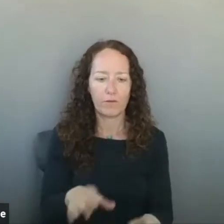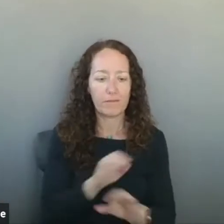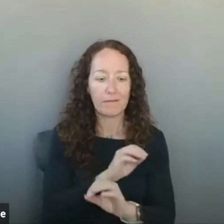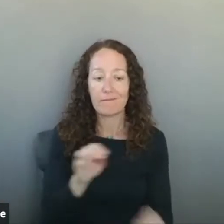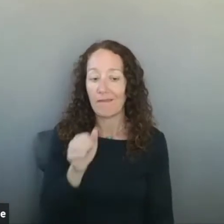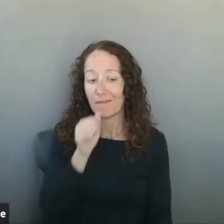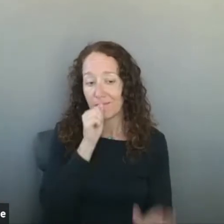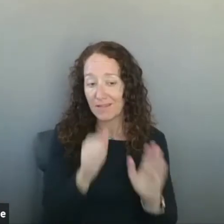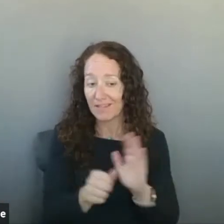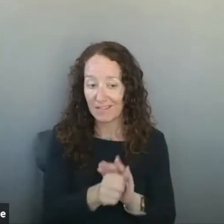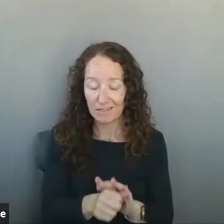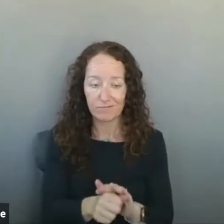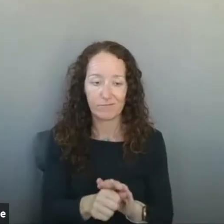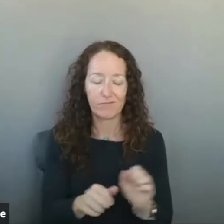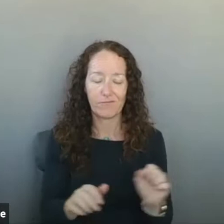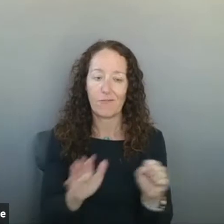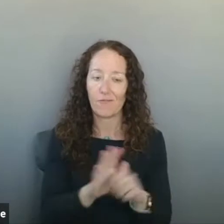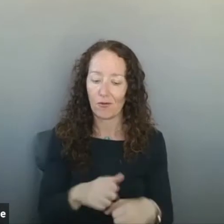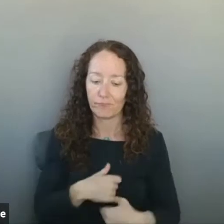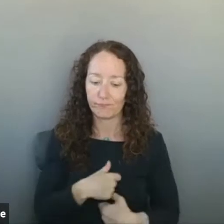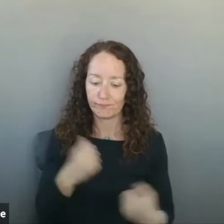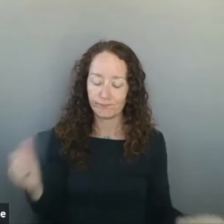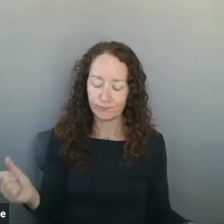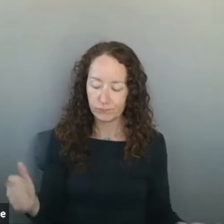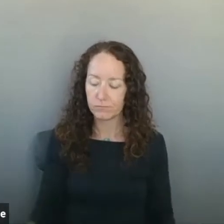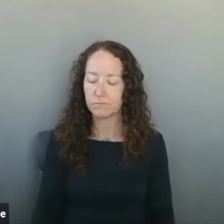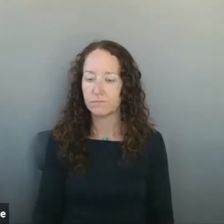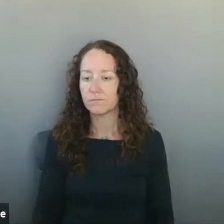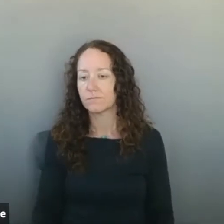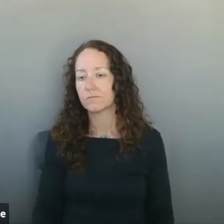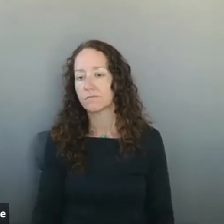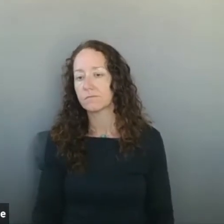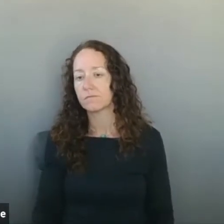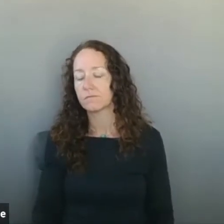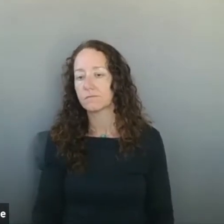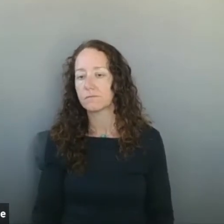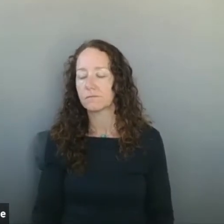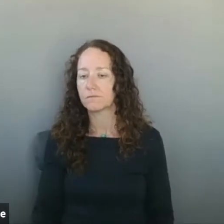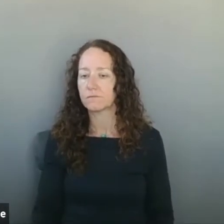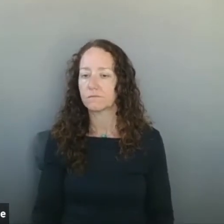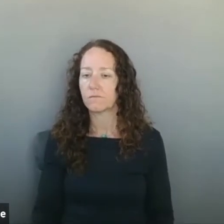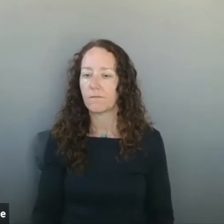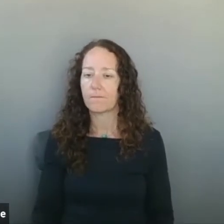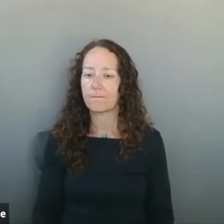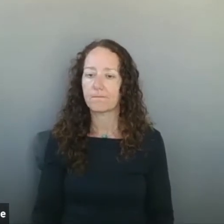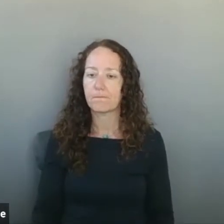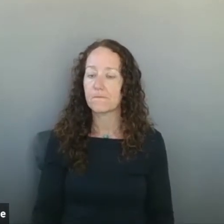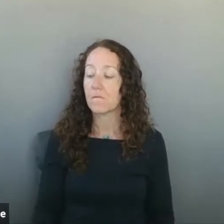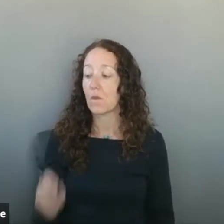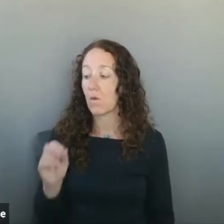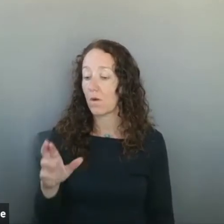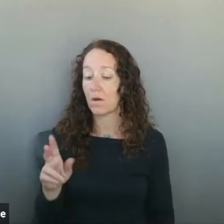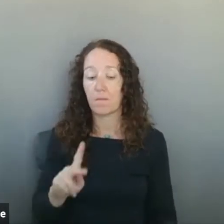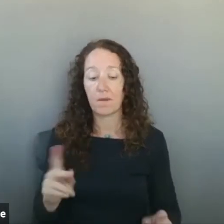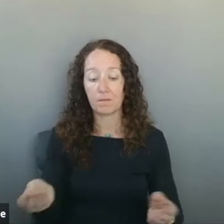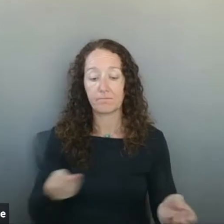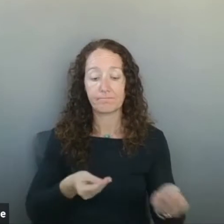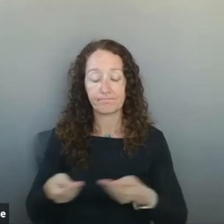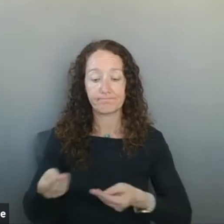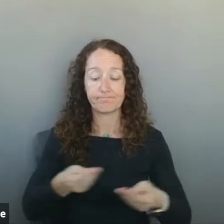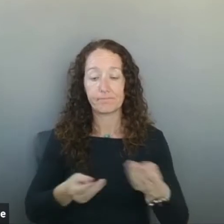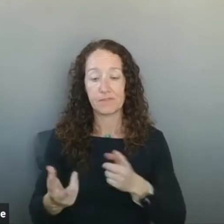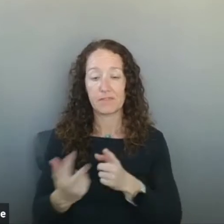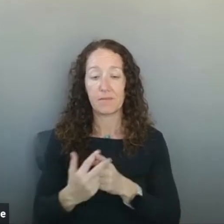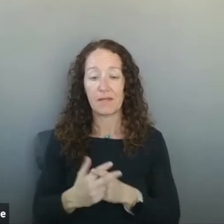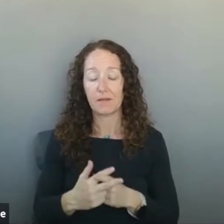that information, or take anonymized questions. The executive director takes anonymized questions at every staff meeting that